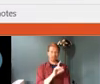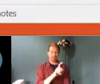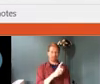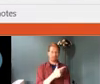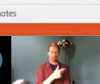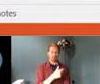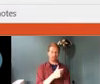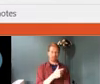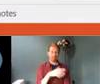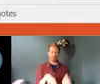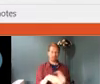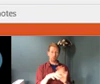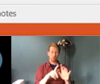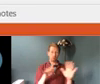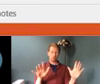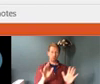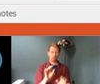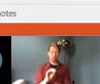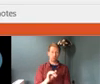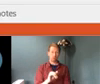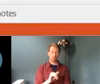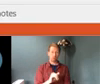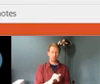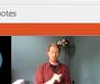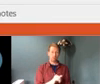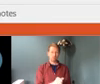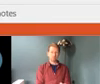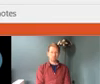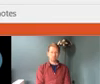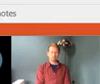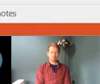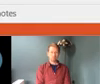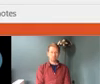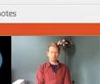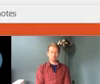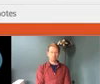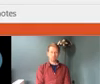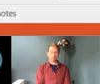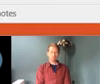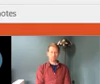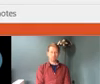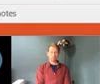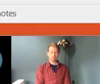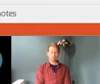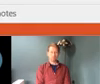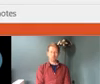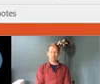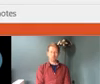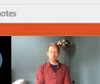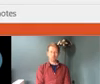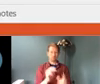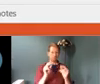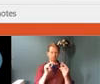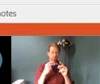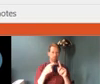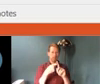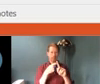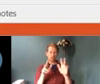see now forensic markers? Yeah, I can. Fantastic. And you can hear me. That's the most